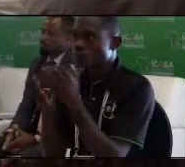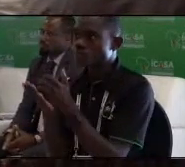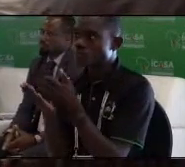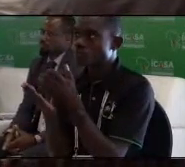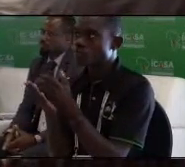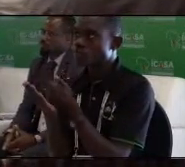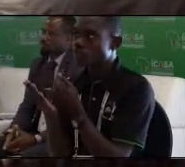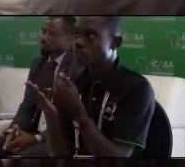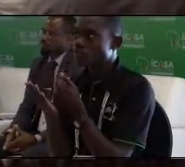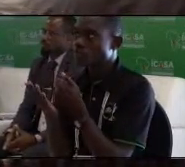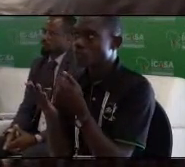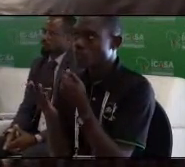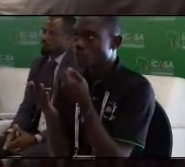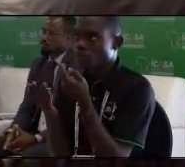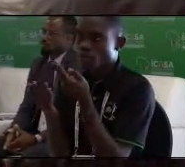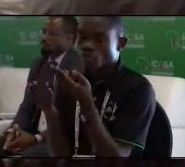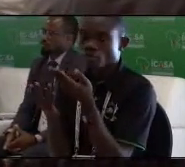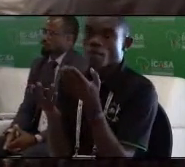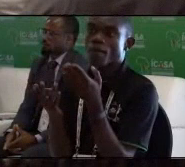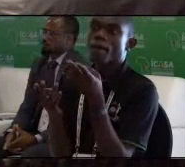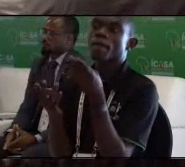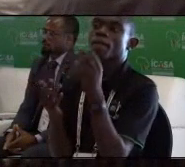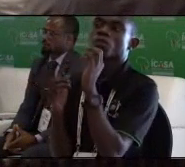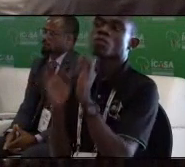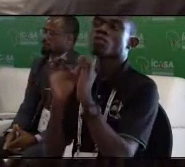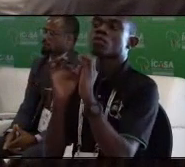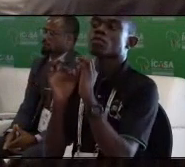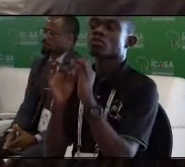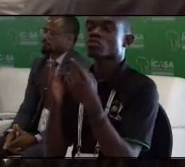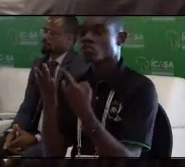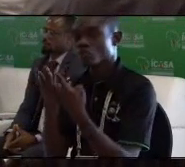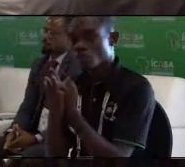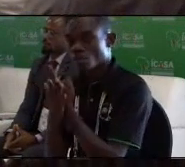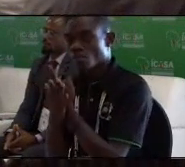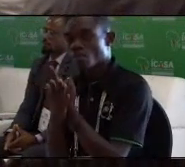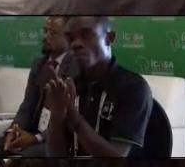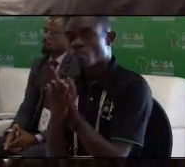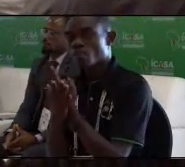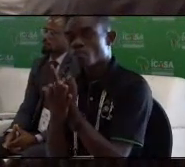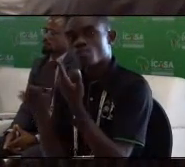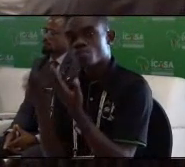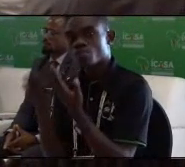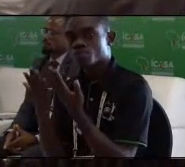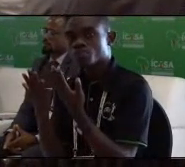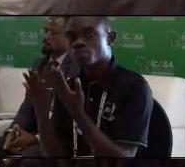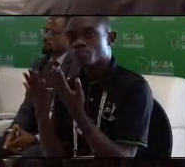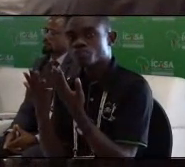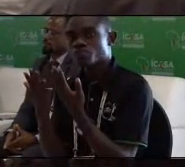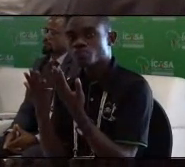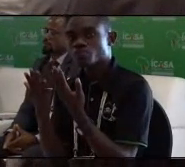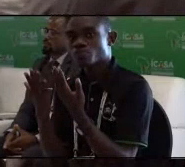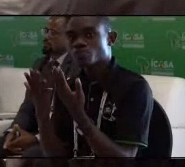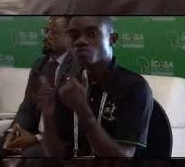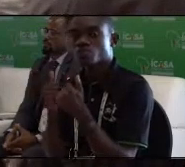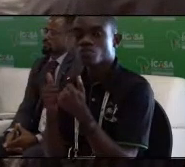collect data from unassisted self-tests and self-tests which are distributed in